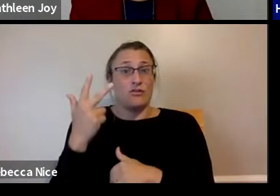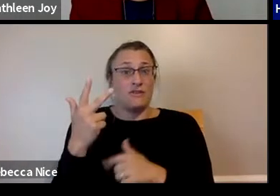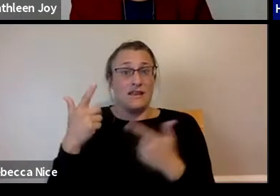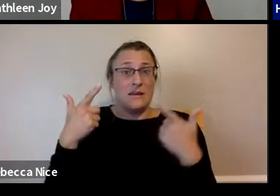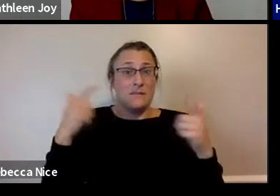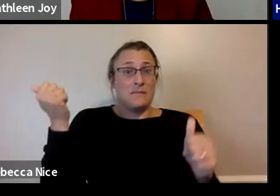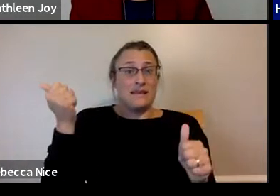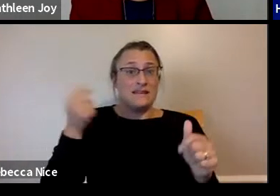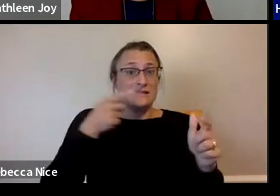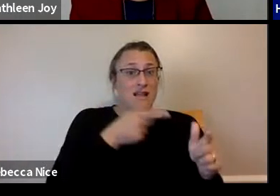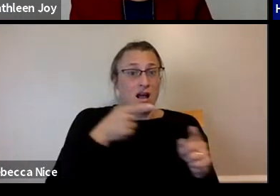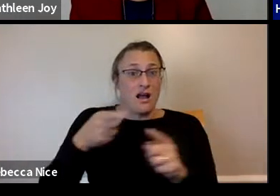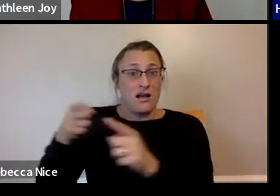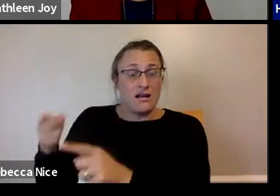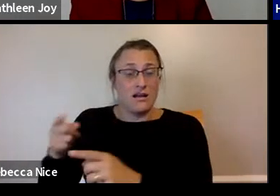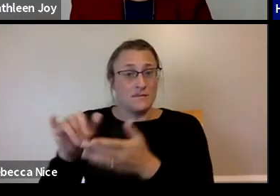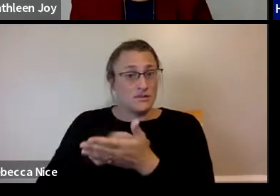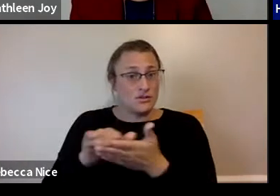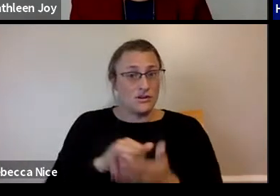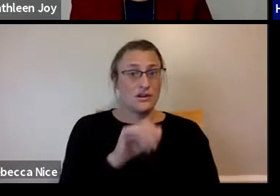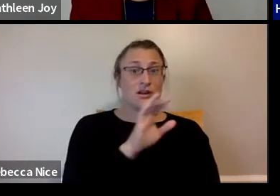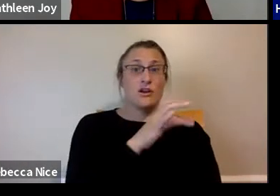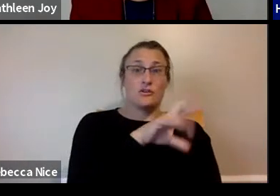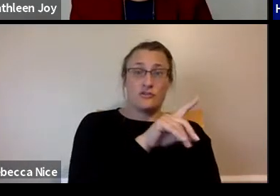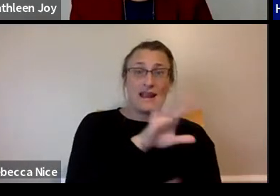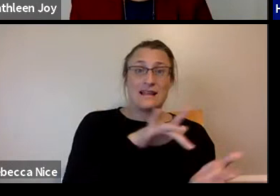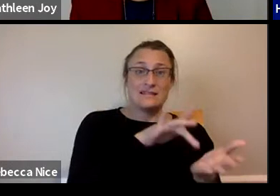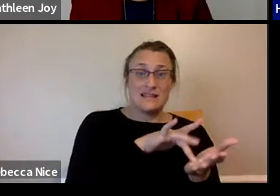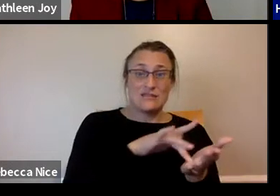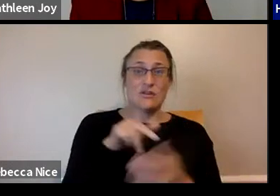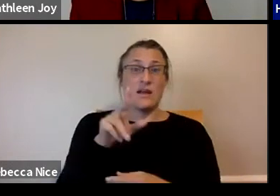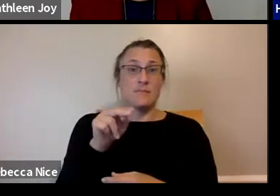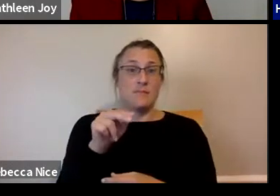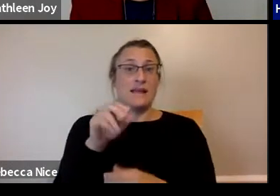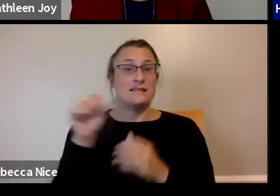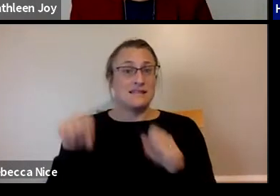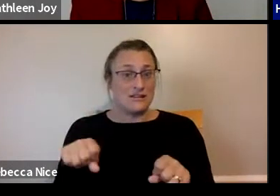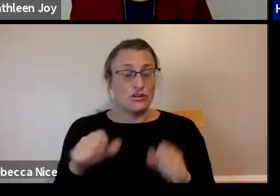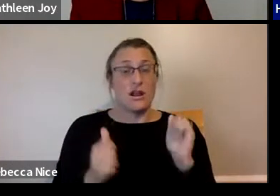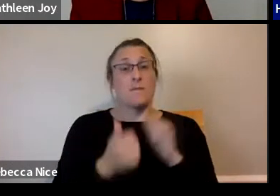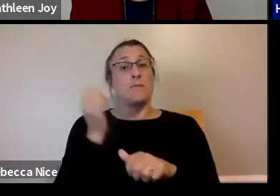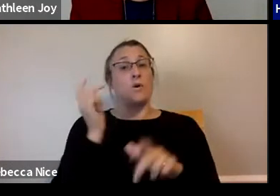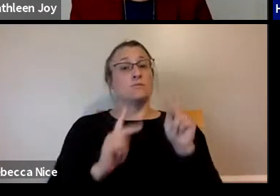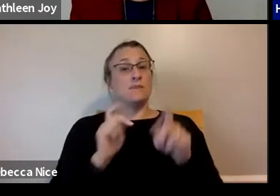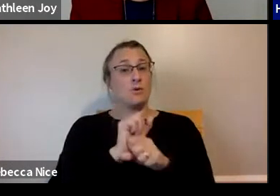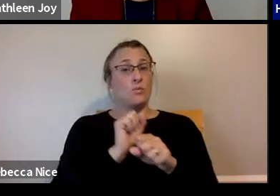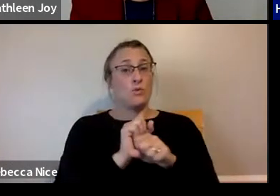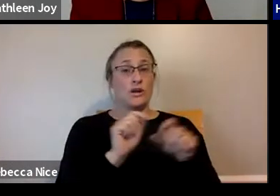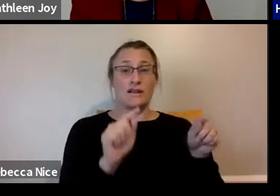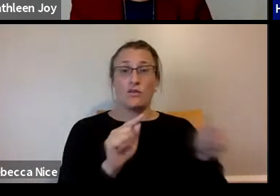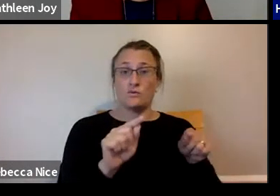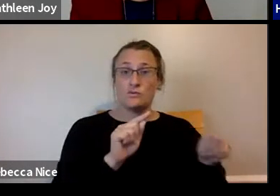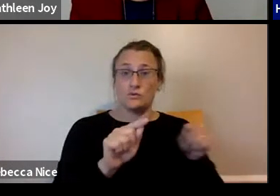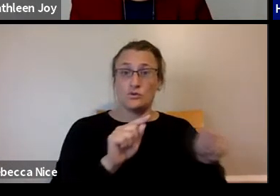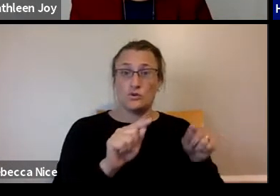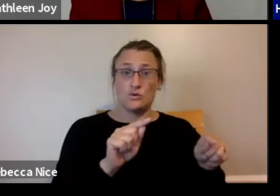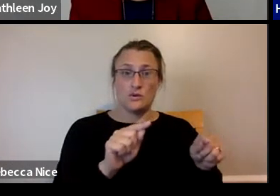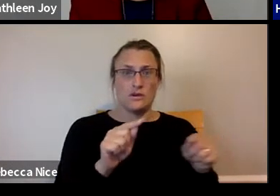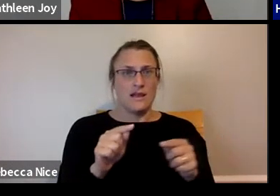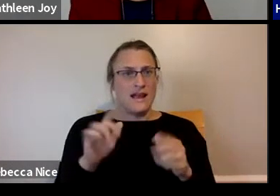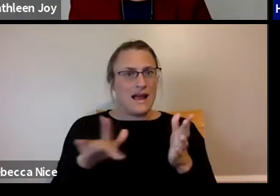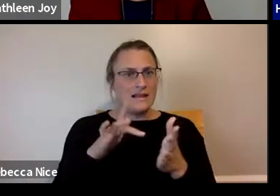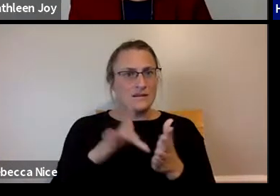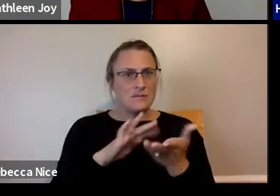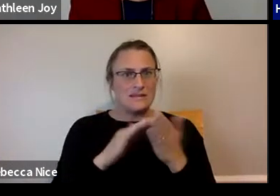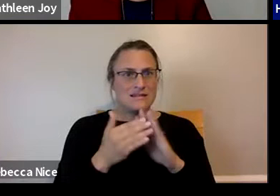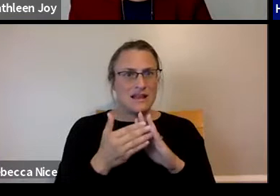and Penn Station. Those are the places where the most New Yorkers are working in Midtown right now. And I think in addition, the growth of Midtown is